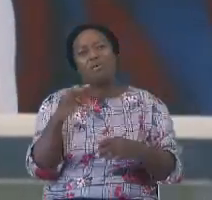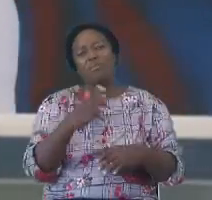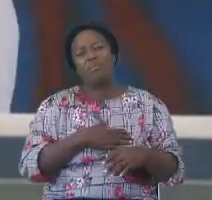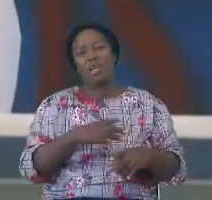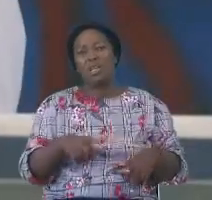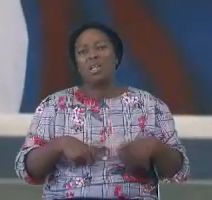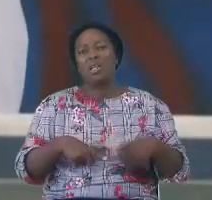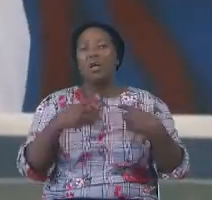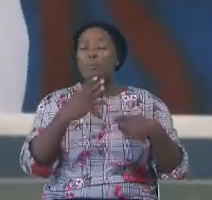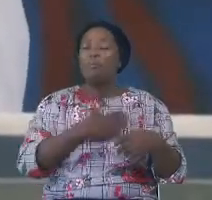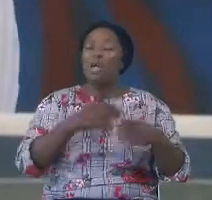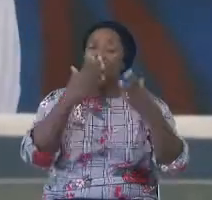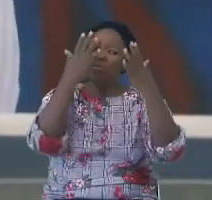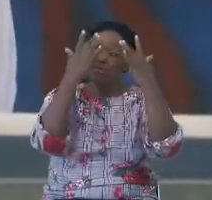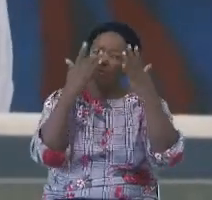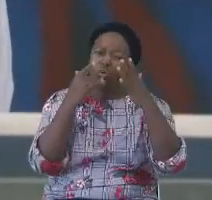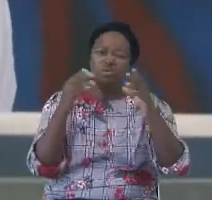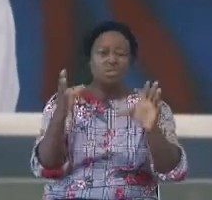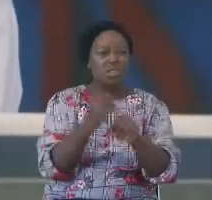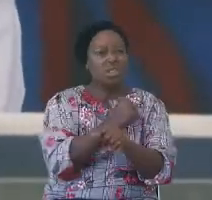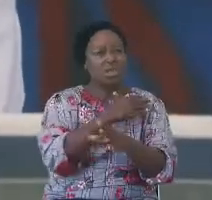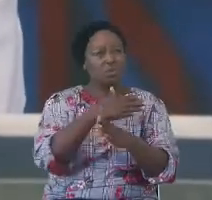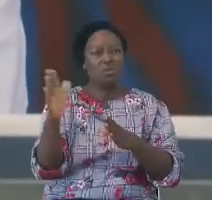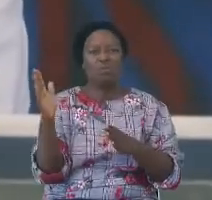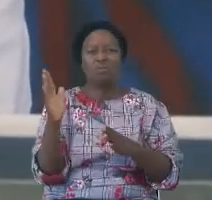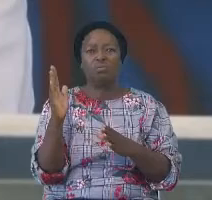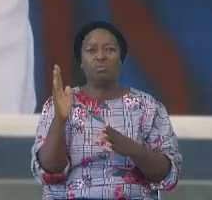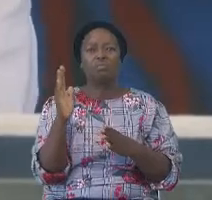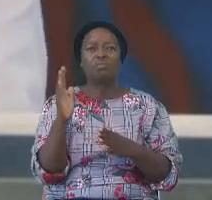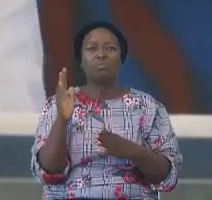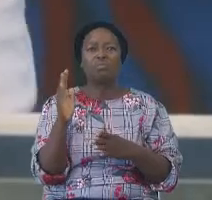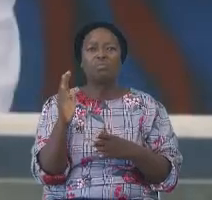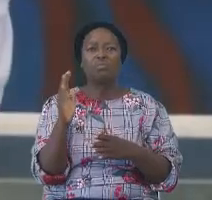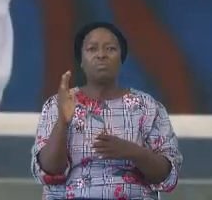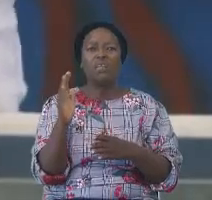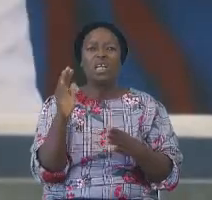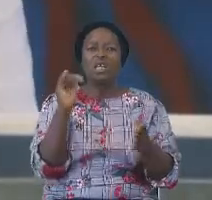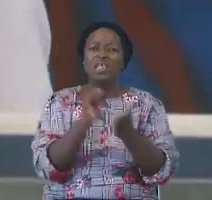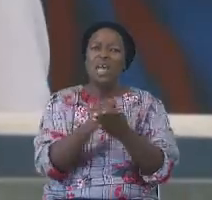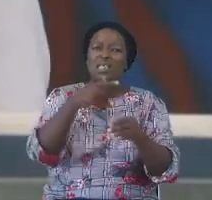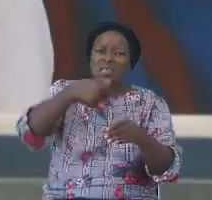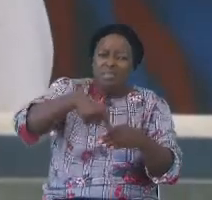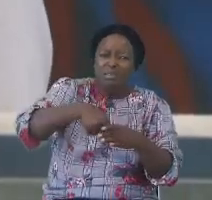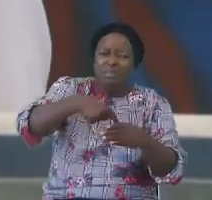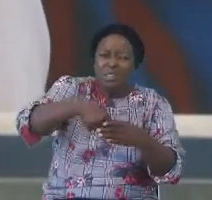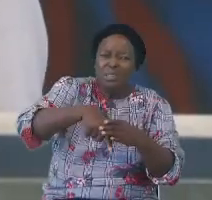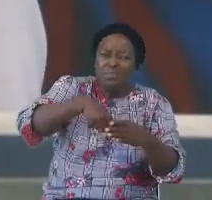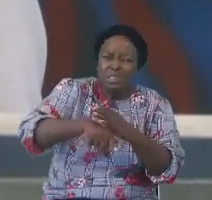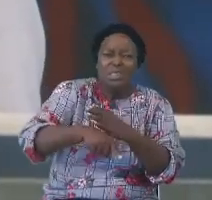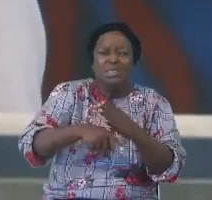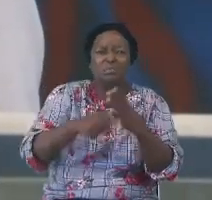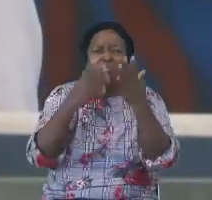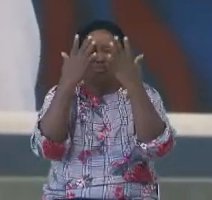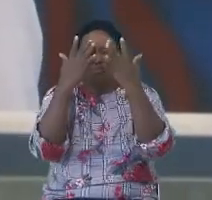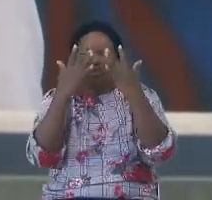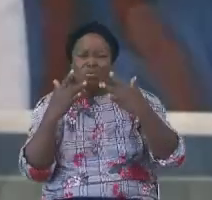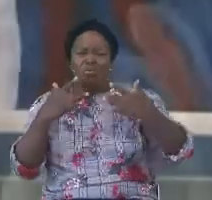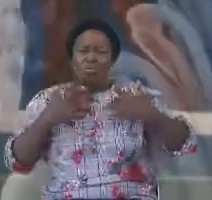solice and the comforter of my life my sorrow take away